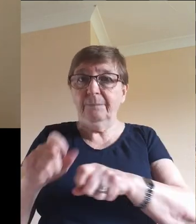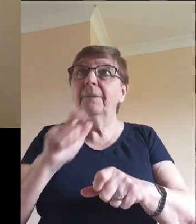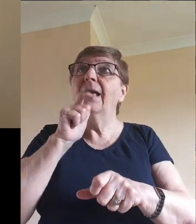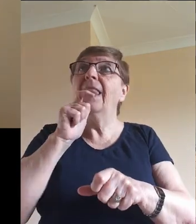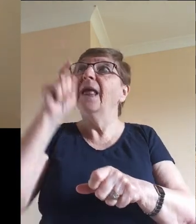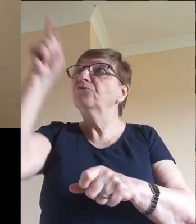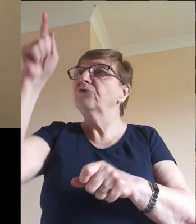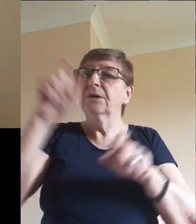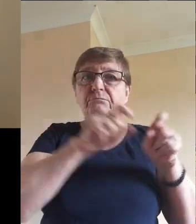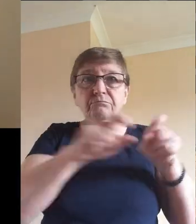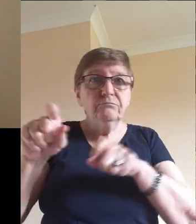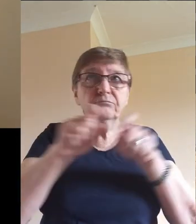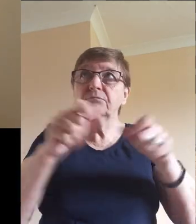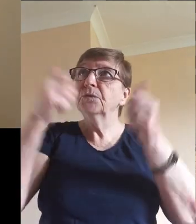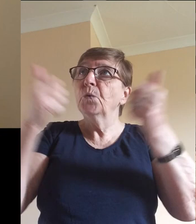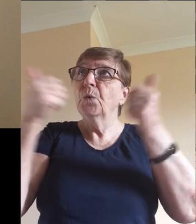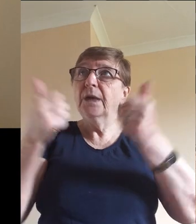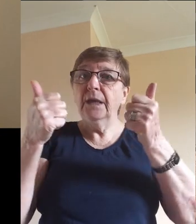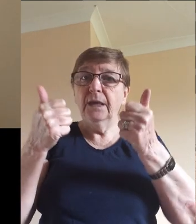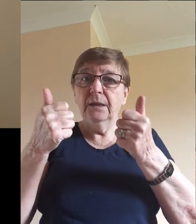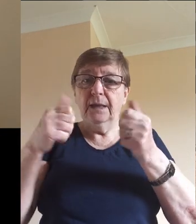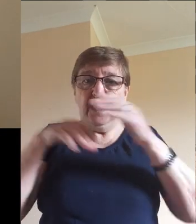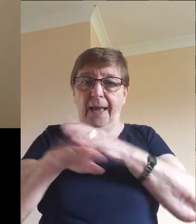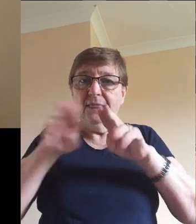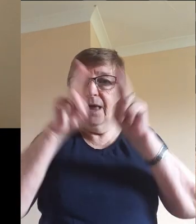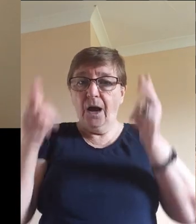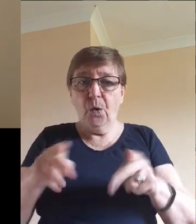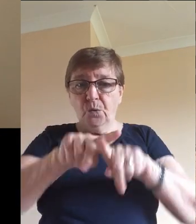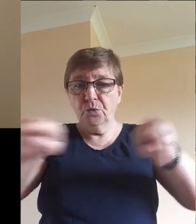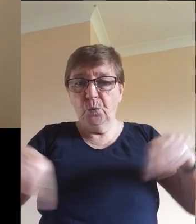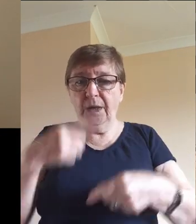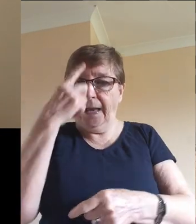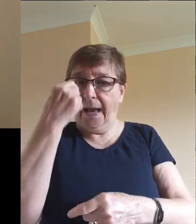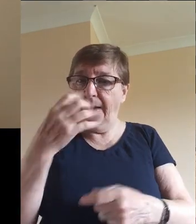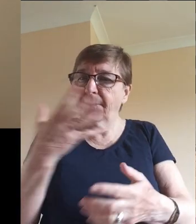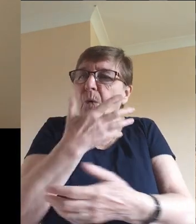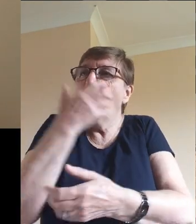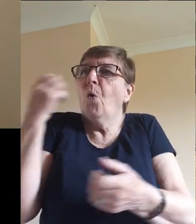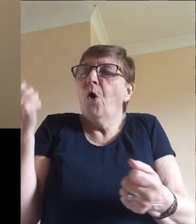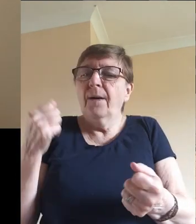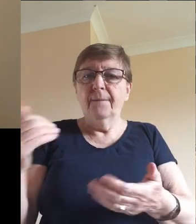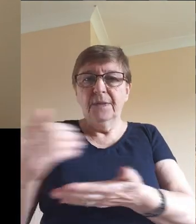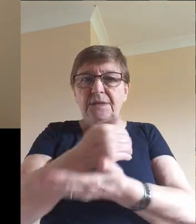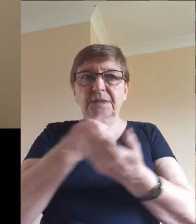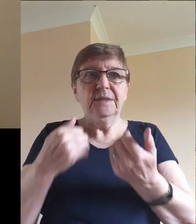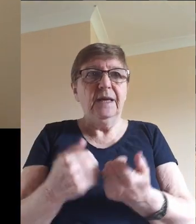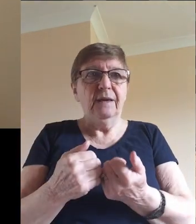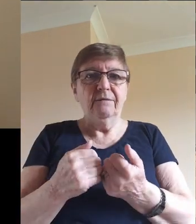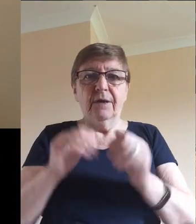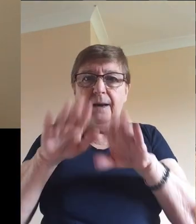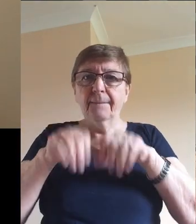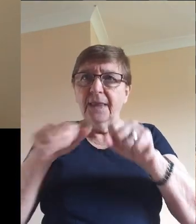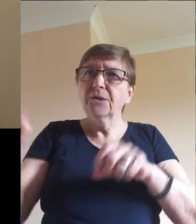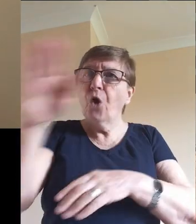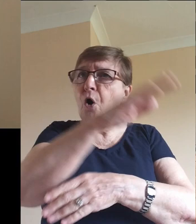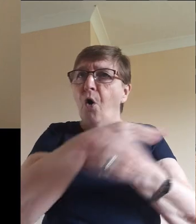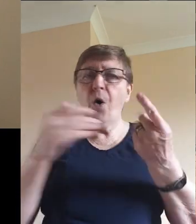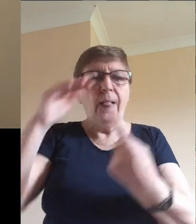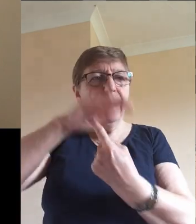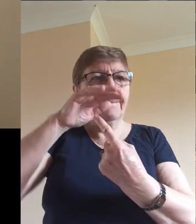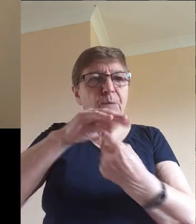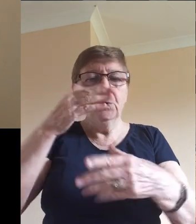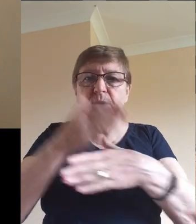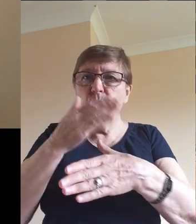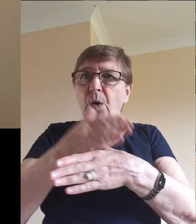warm and secure. Bless all the key workers who are keeping our country going through these difficult times. Let them all